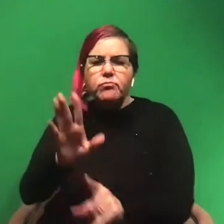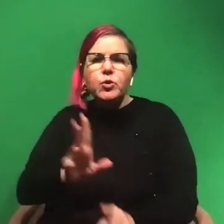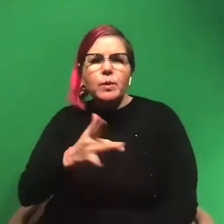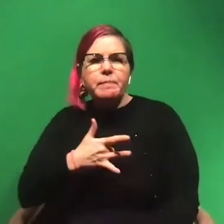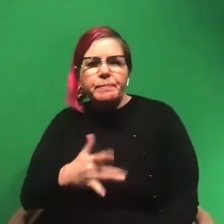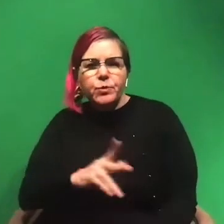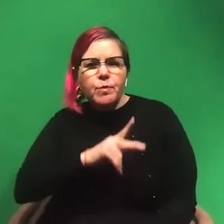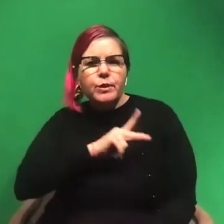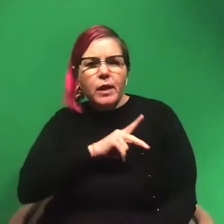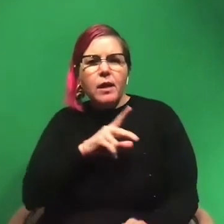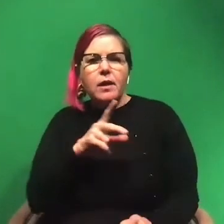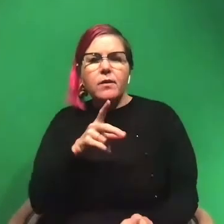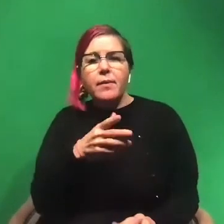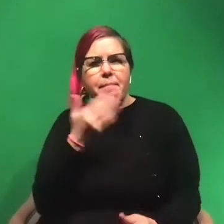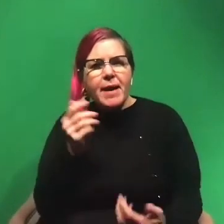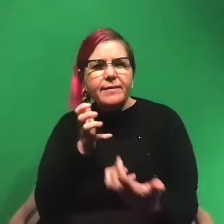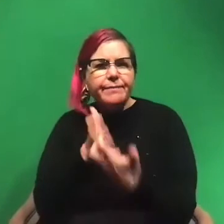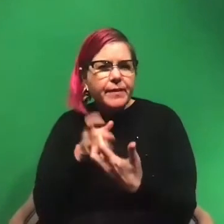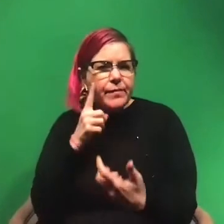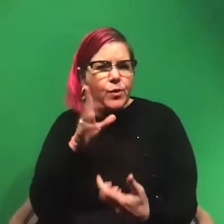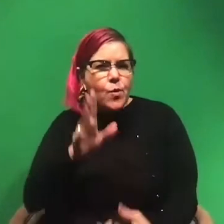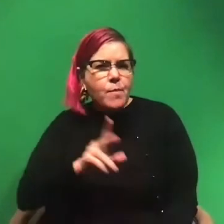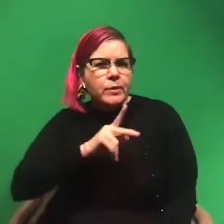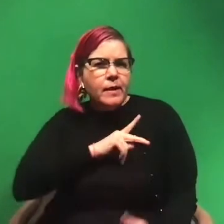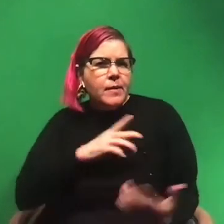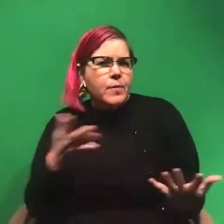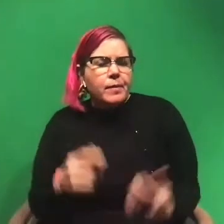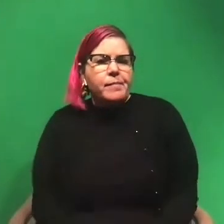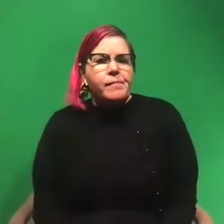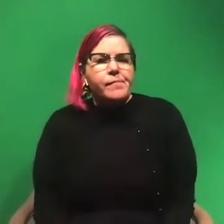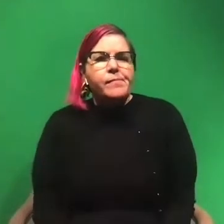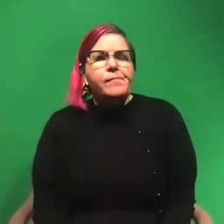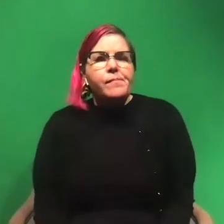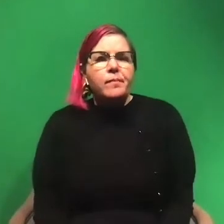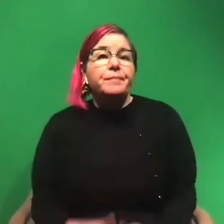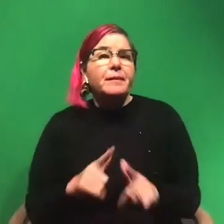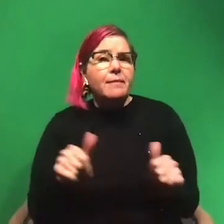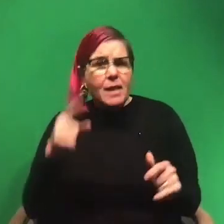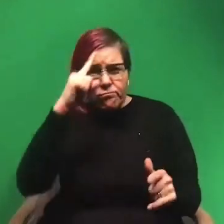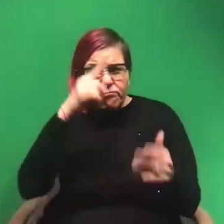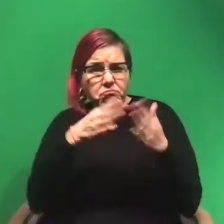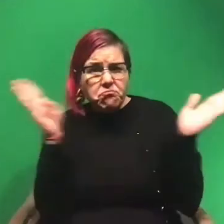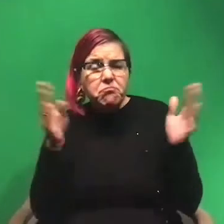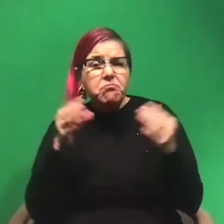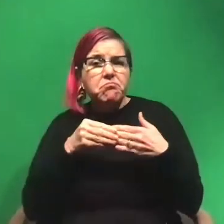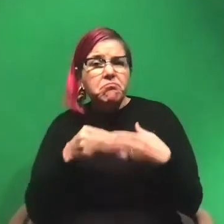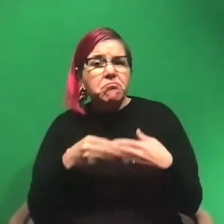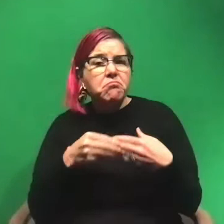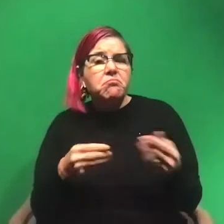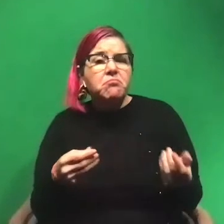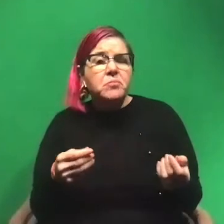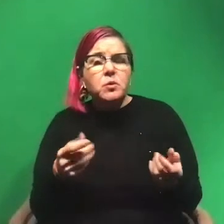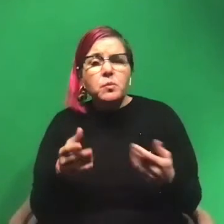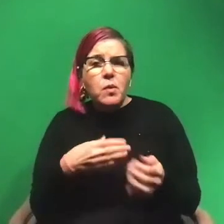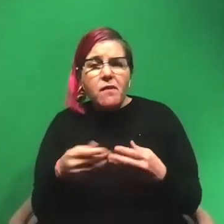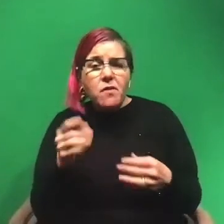be the better fit for your personality, and also just being open, just being flexible to